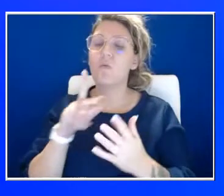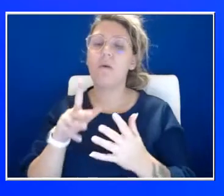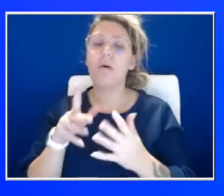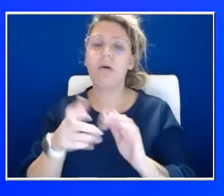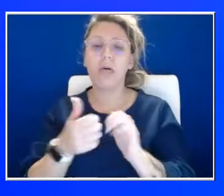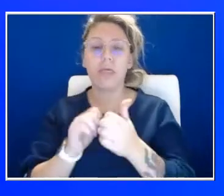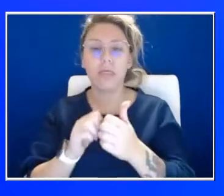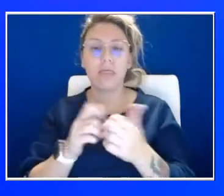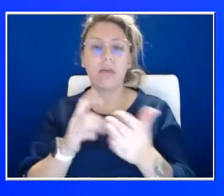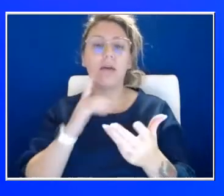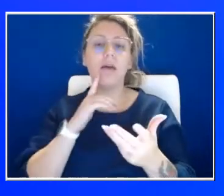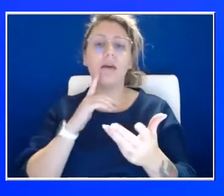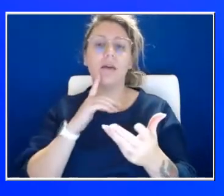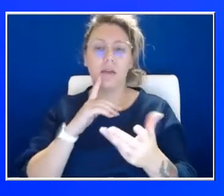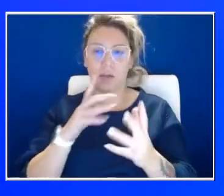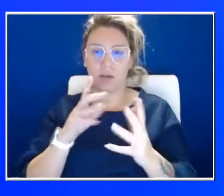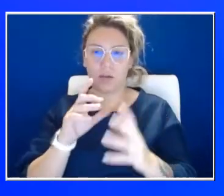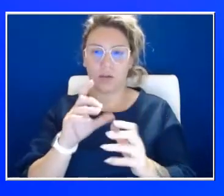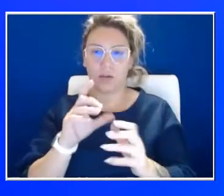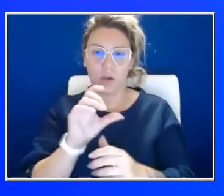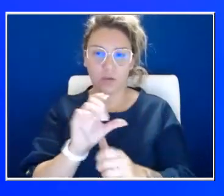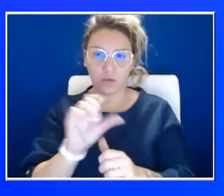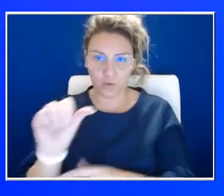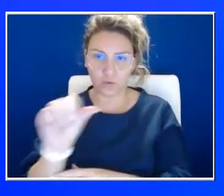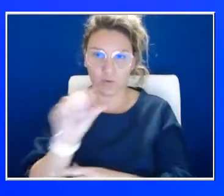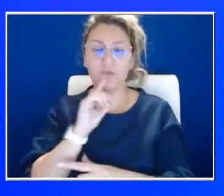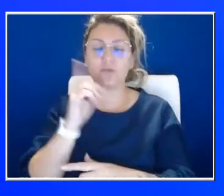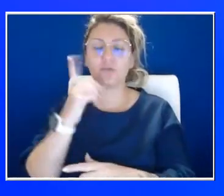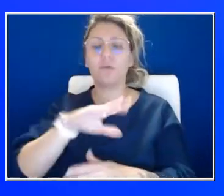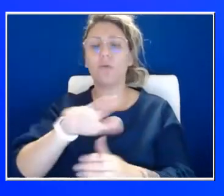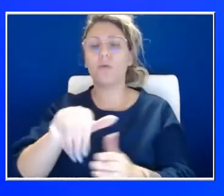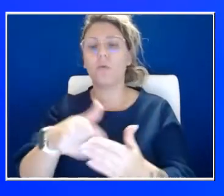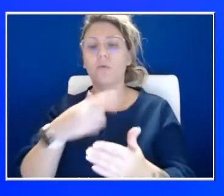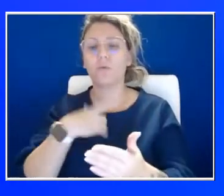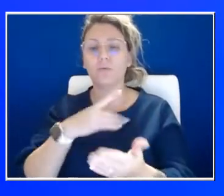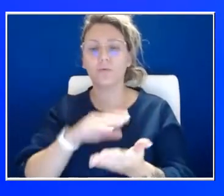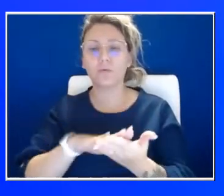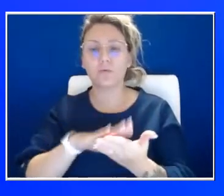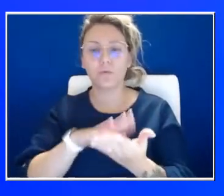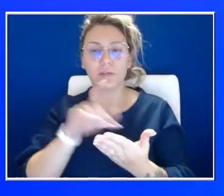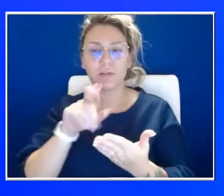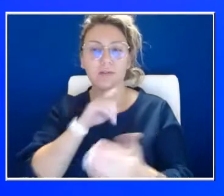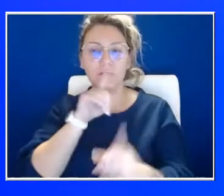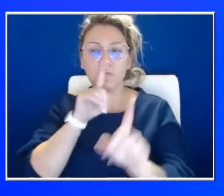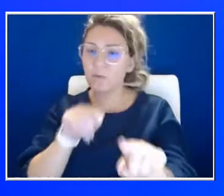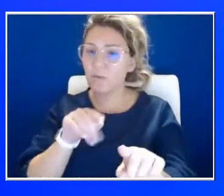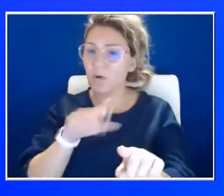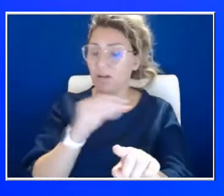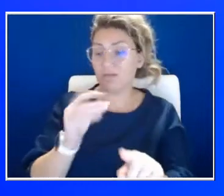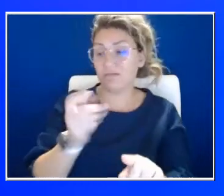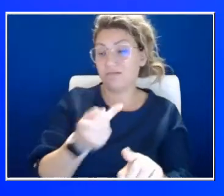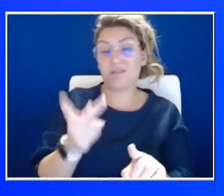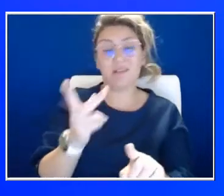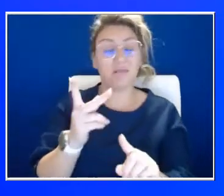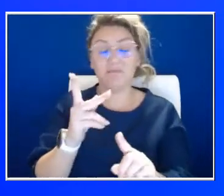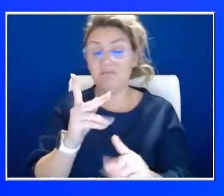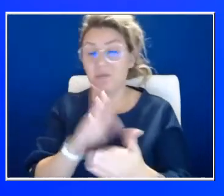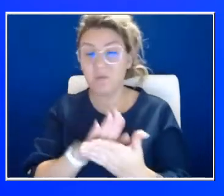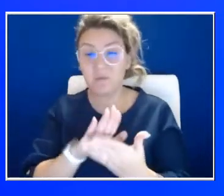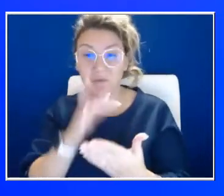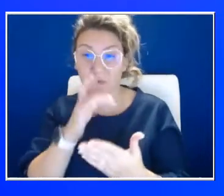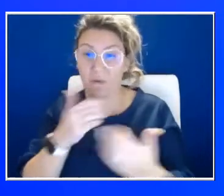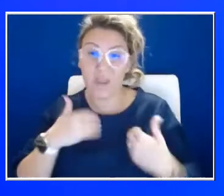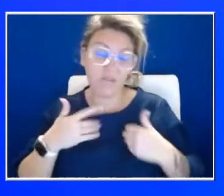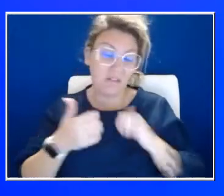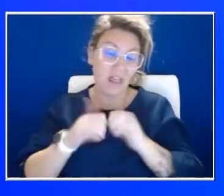all schools to report their concussion for any sanctioned sport. And yet some schools don't have athletic trainers, and so maybe a coach